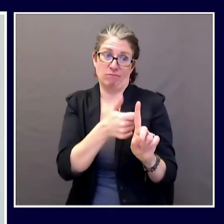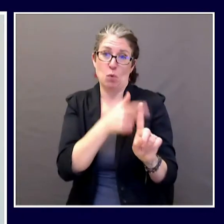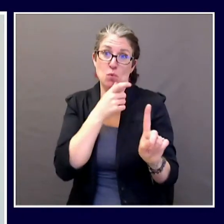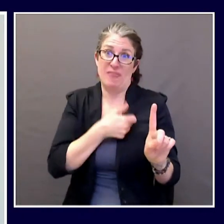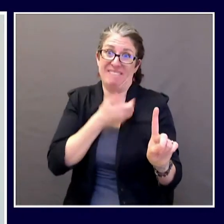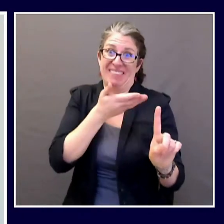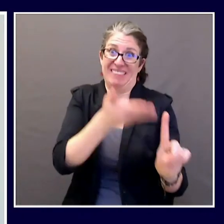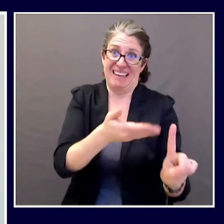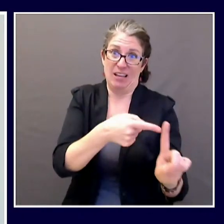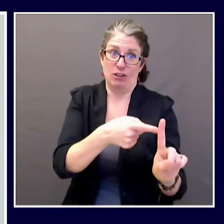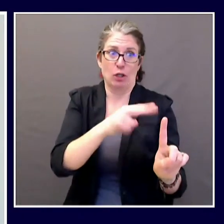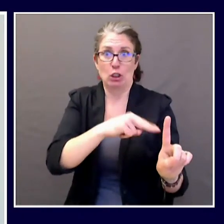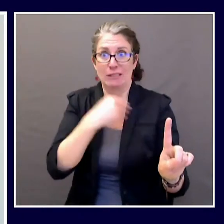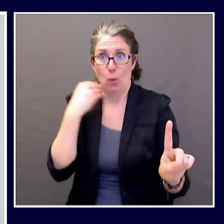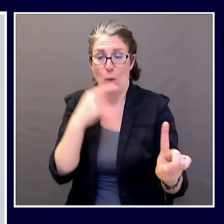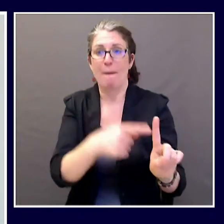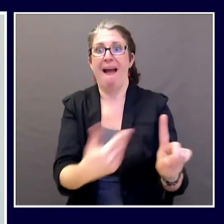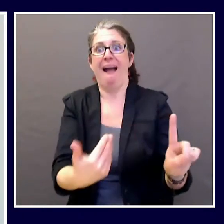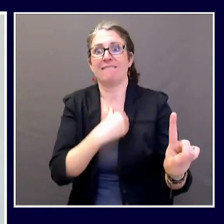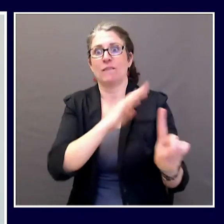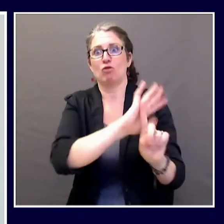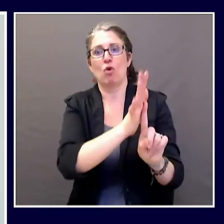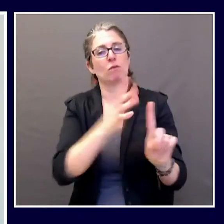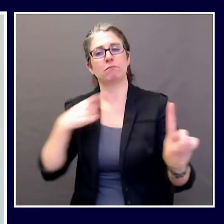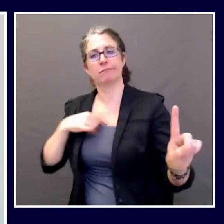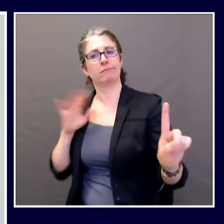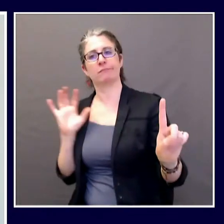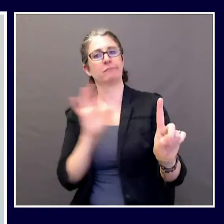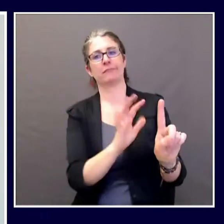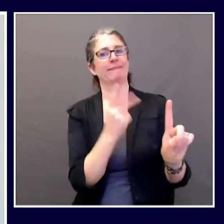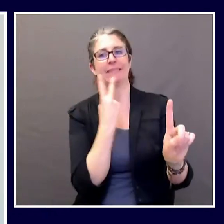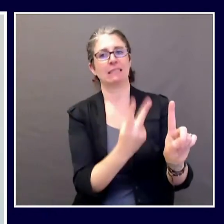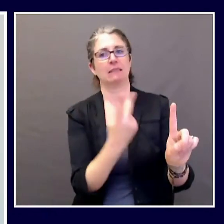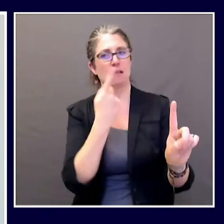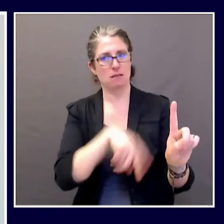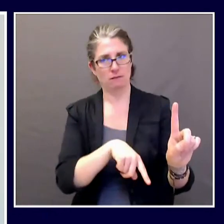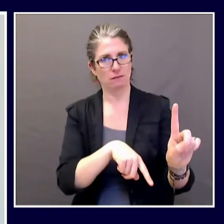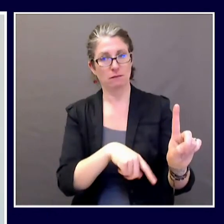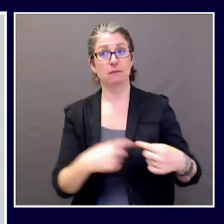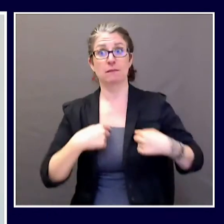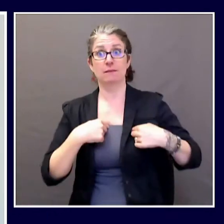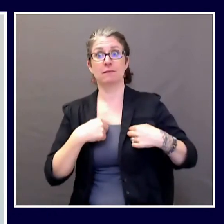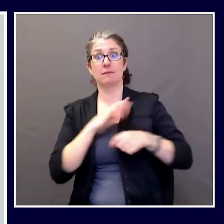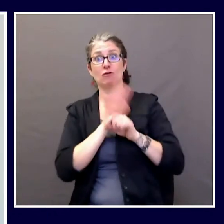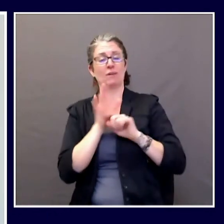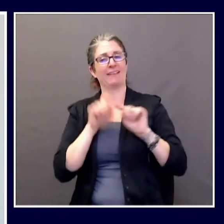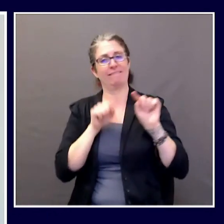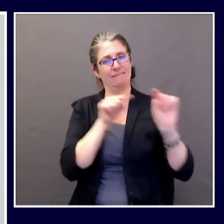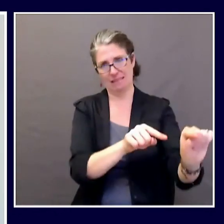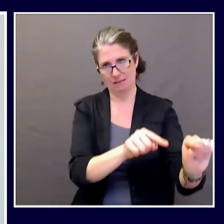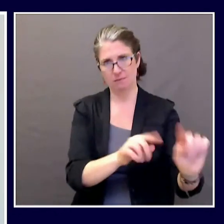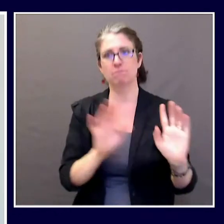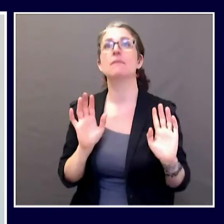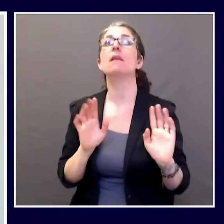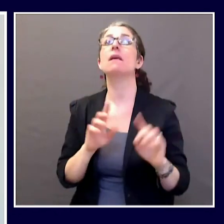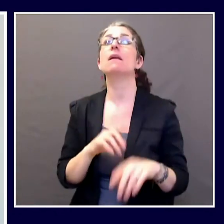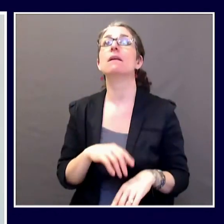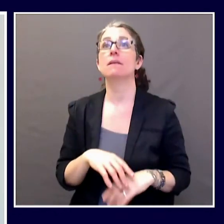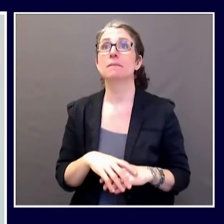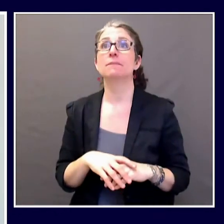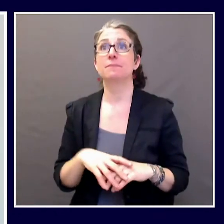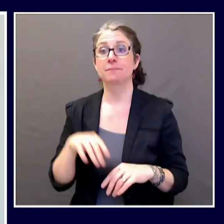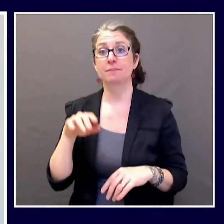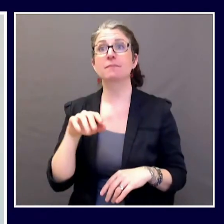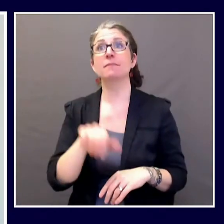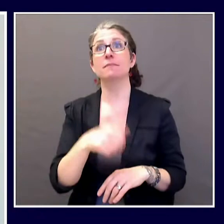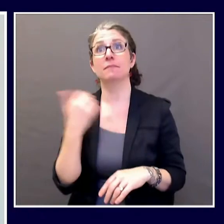unvaccinated resident who lives in a county with a high positivity rate, over 10%, there's no county in Maine right now that has